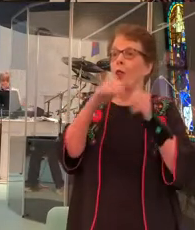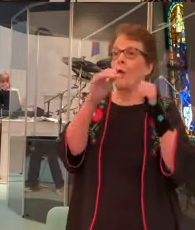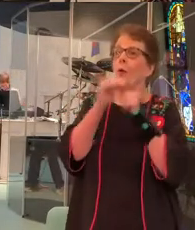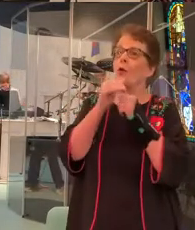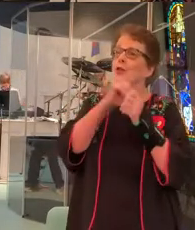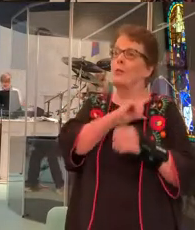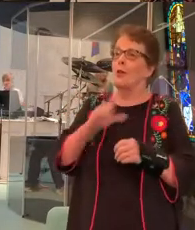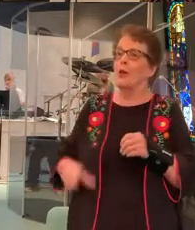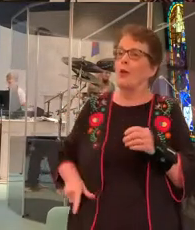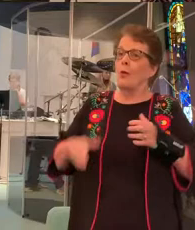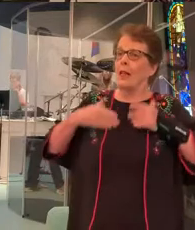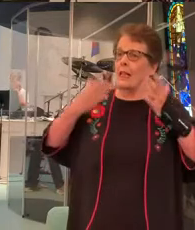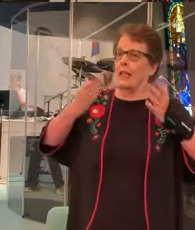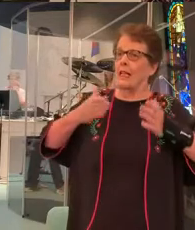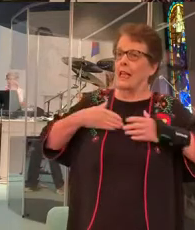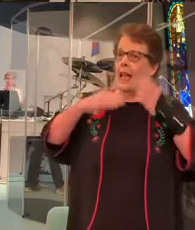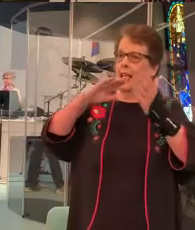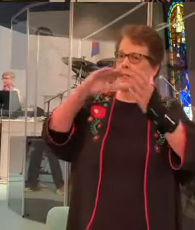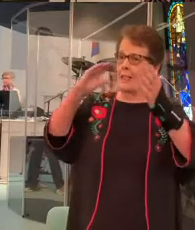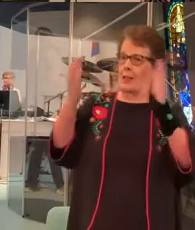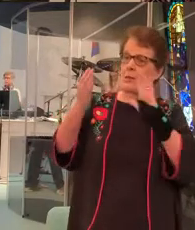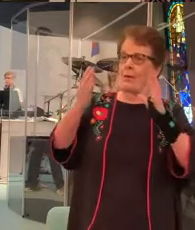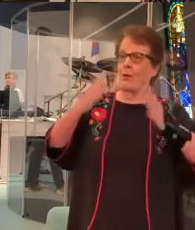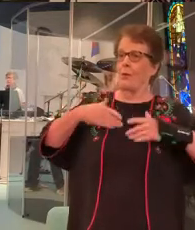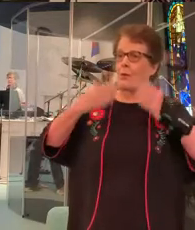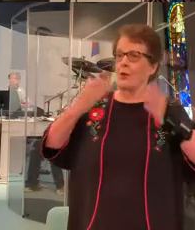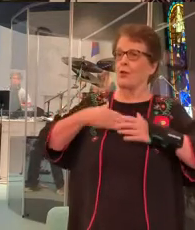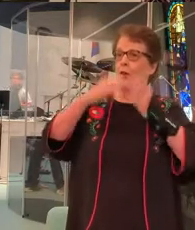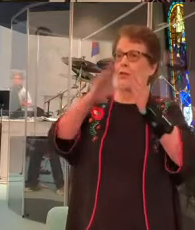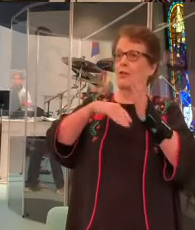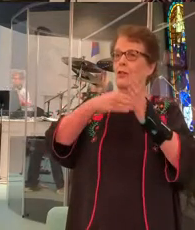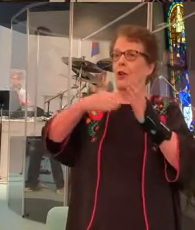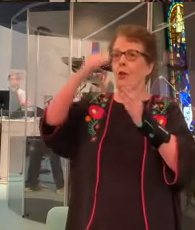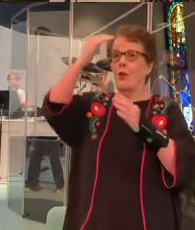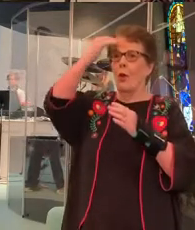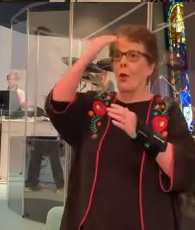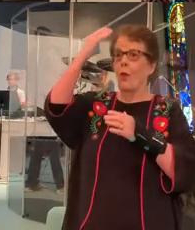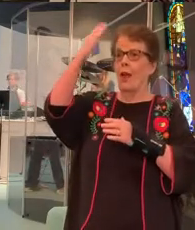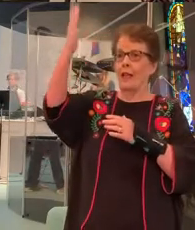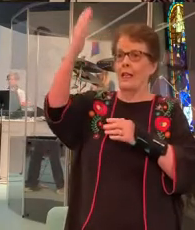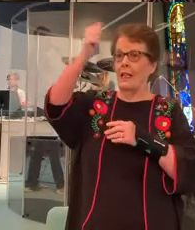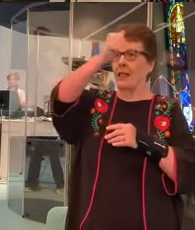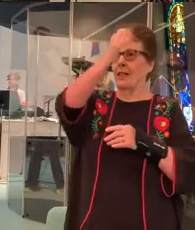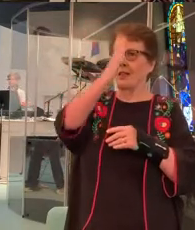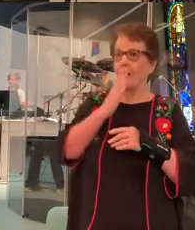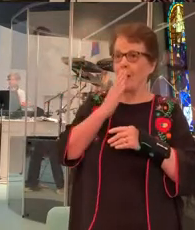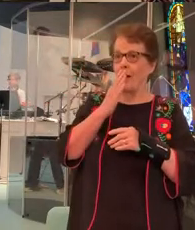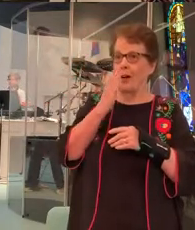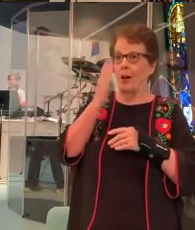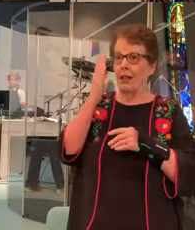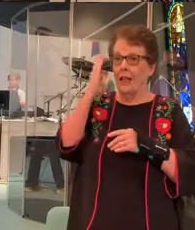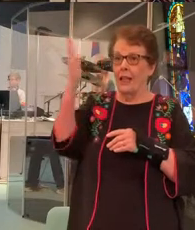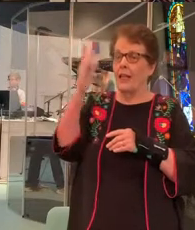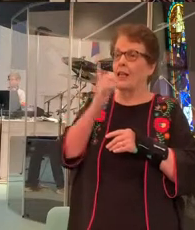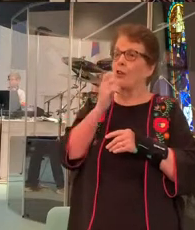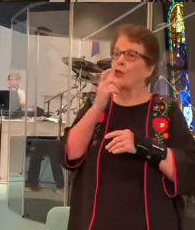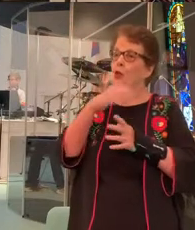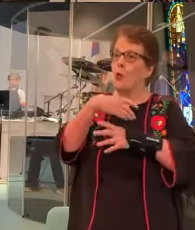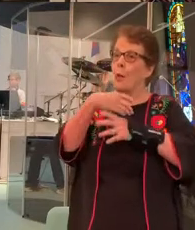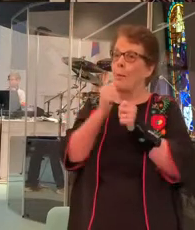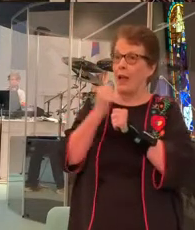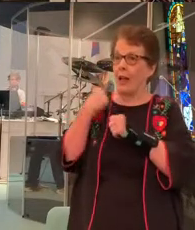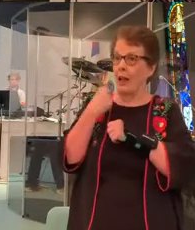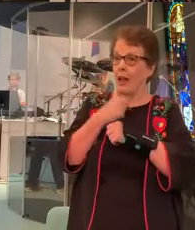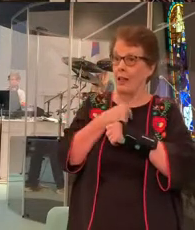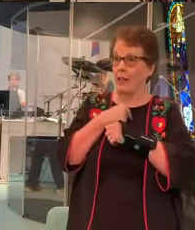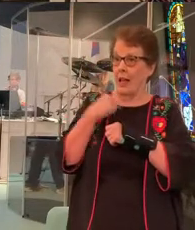gladness. Come before him with joyful songs. Know that the Lord is God. He is who made us, and we are